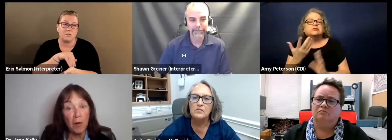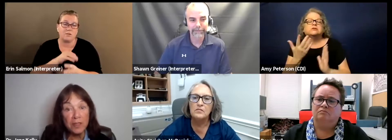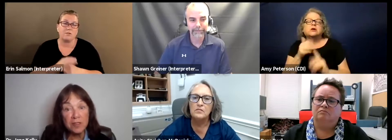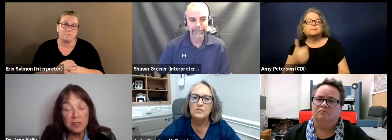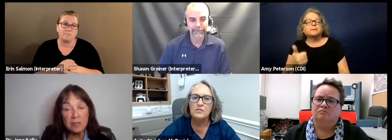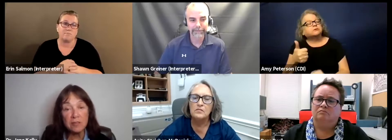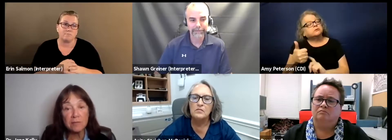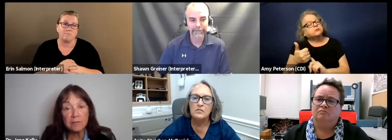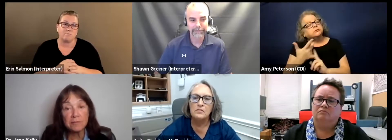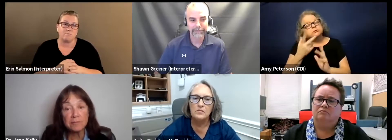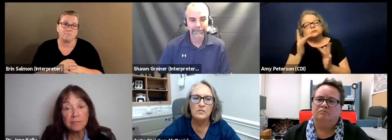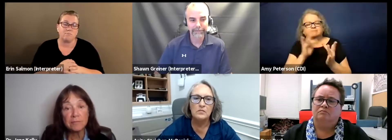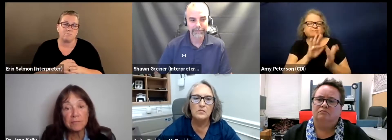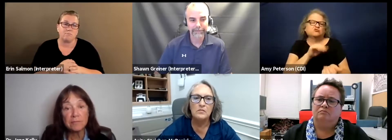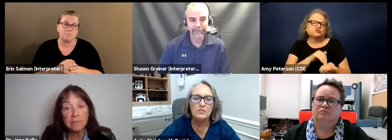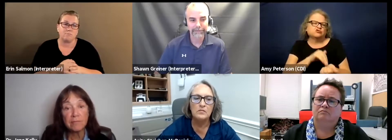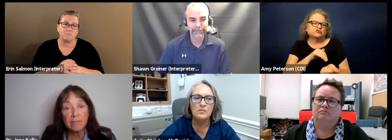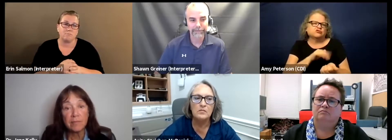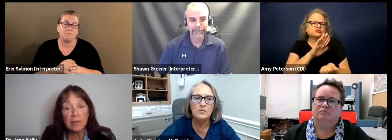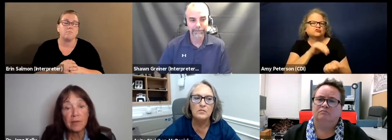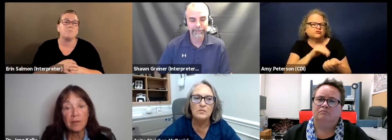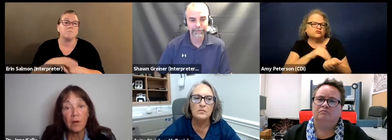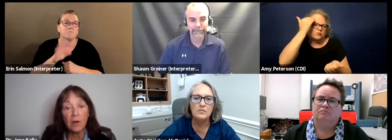a pharmacist.